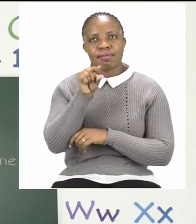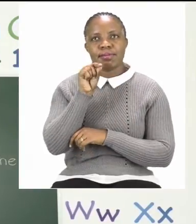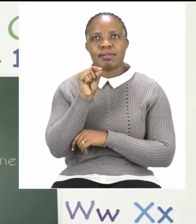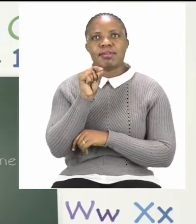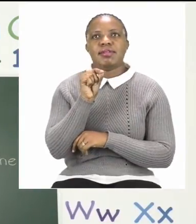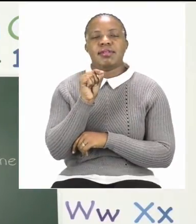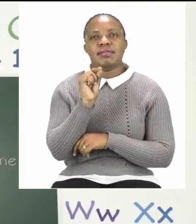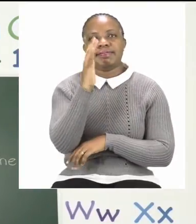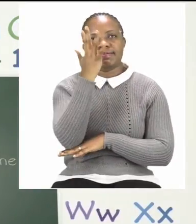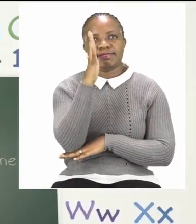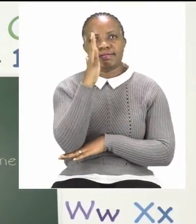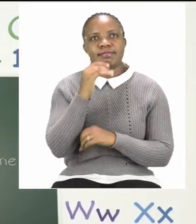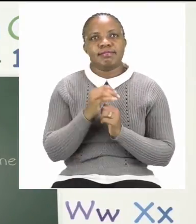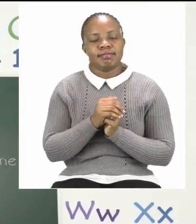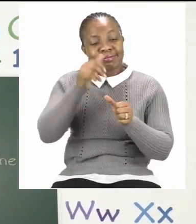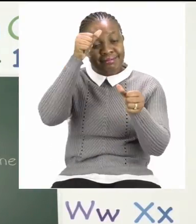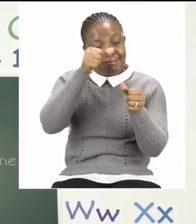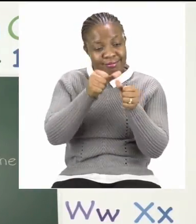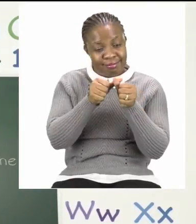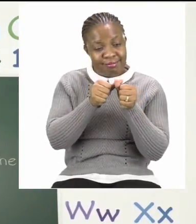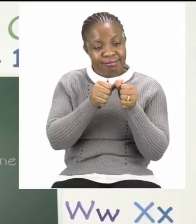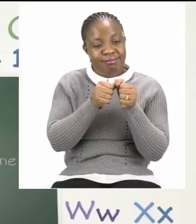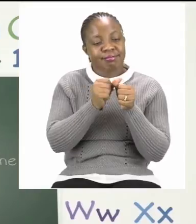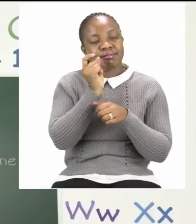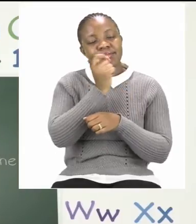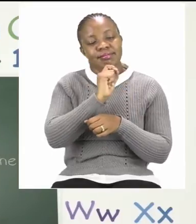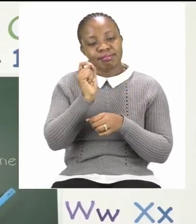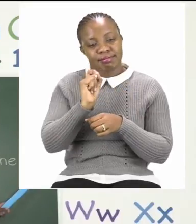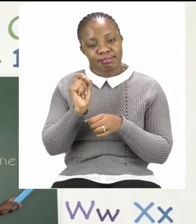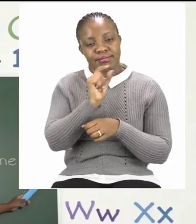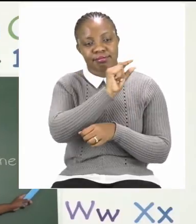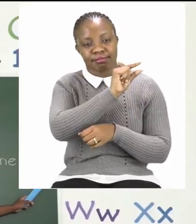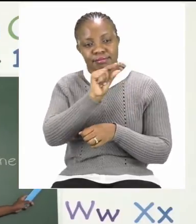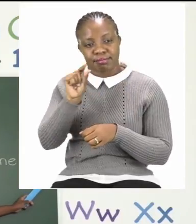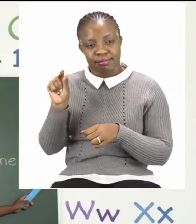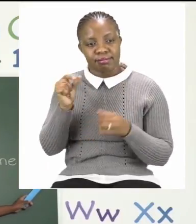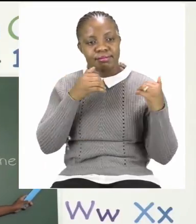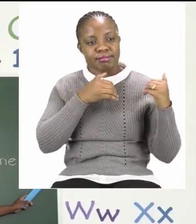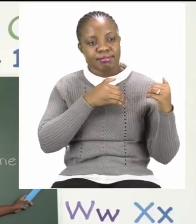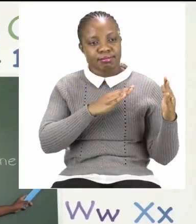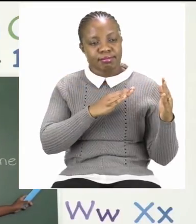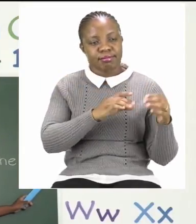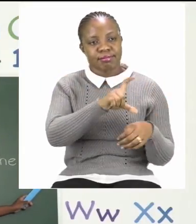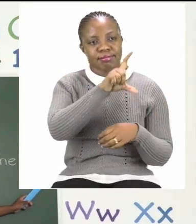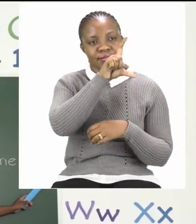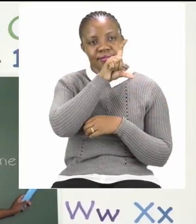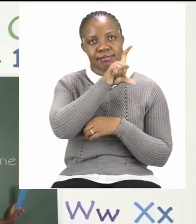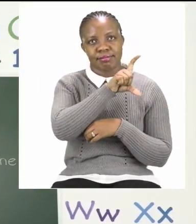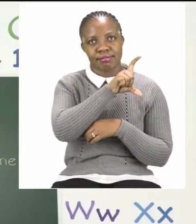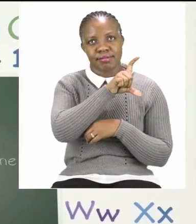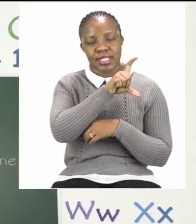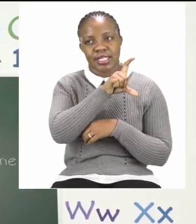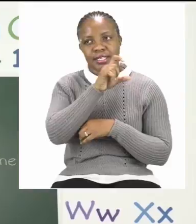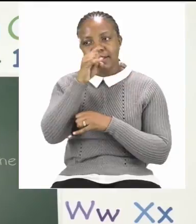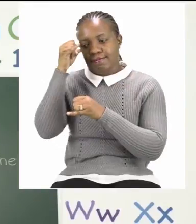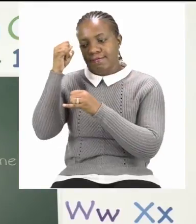capital letters at the beginning of a sentence and a full stop at the end.